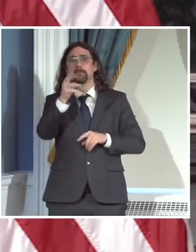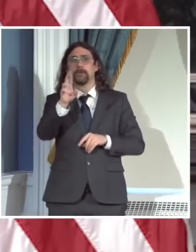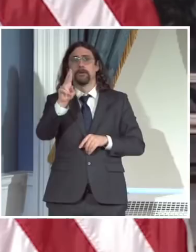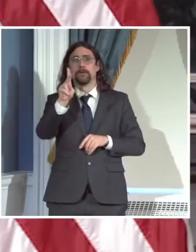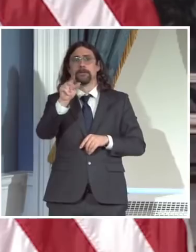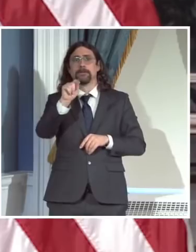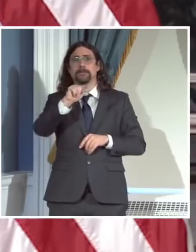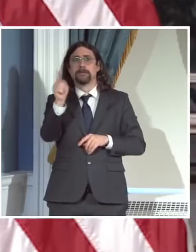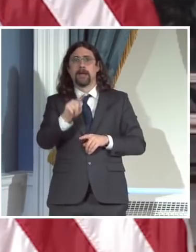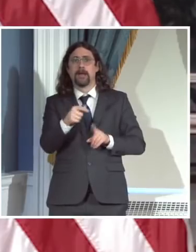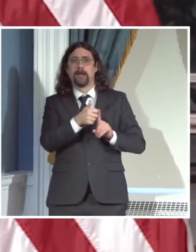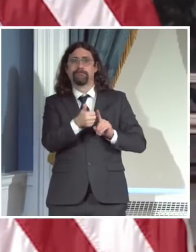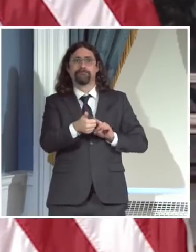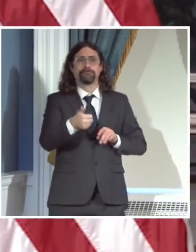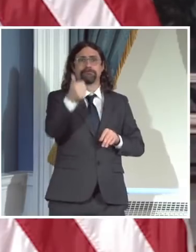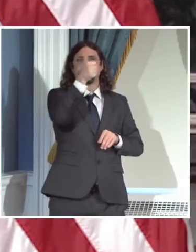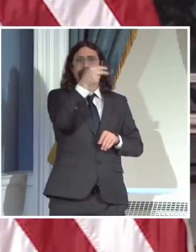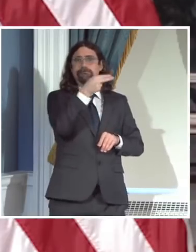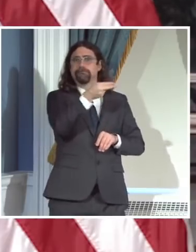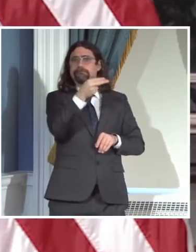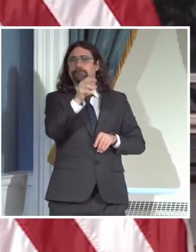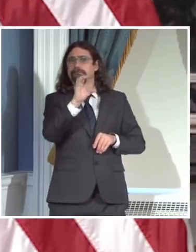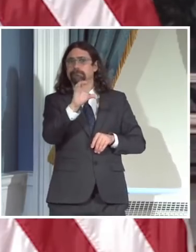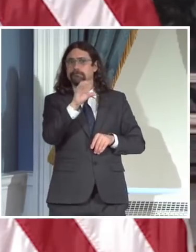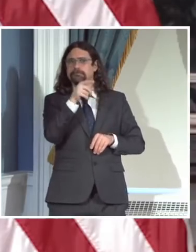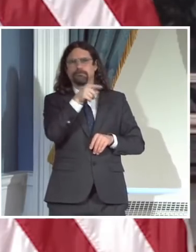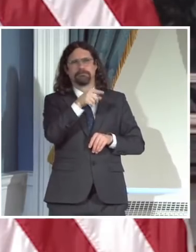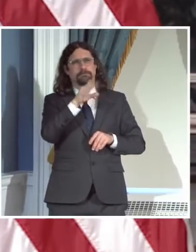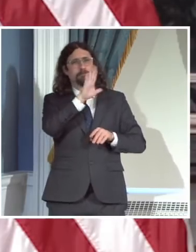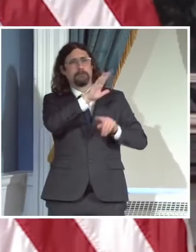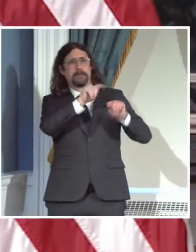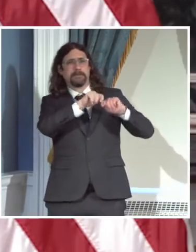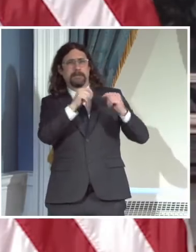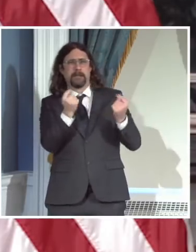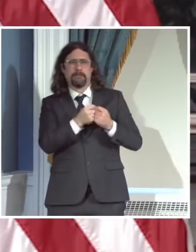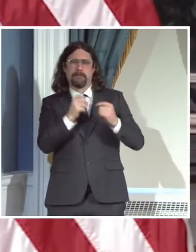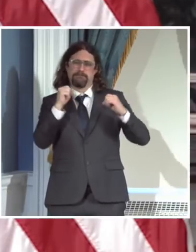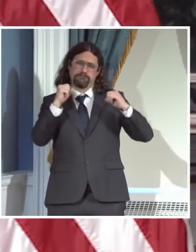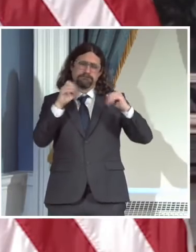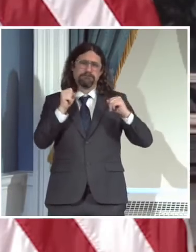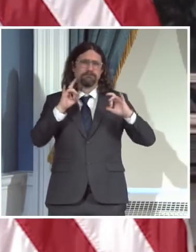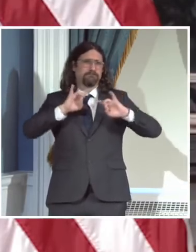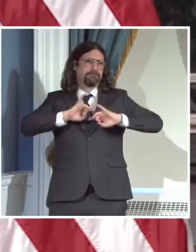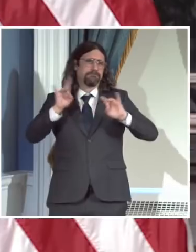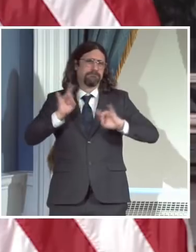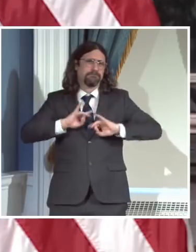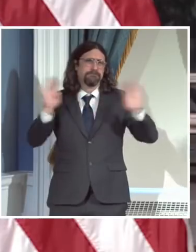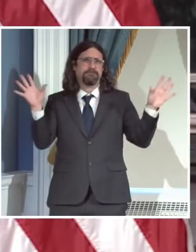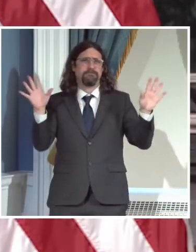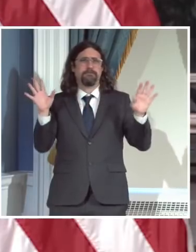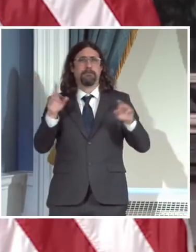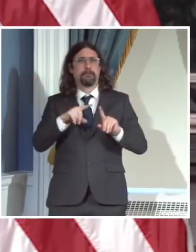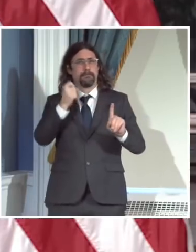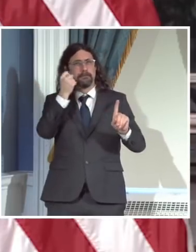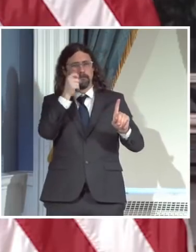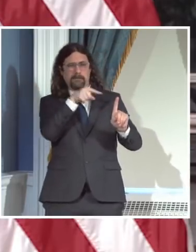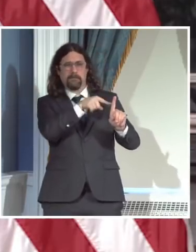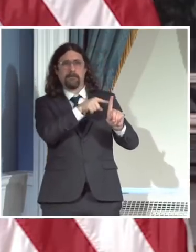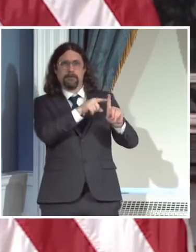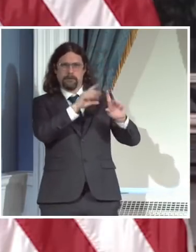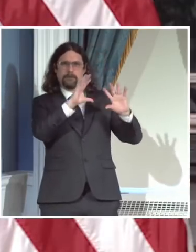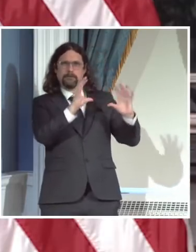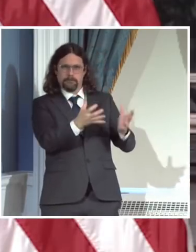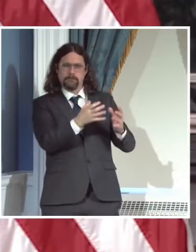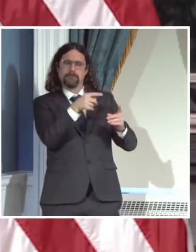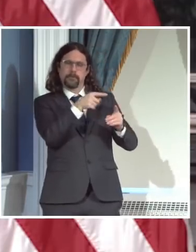hospitals. They're smaller, community-based hospitals, and they play a crucial role in our city, but a lot of them have gone through for years financial